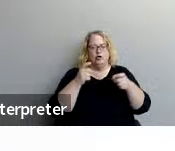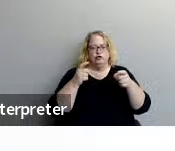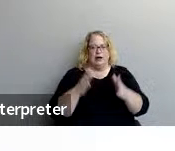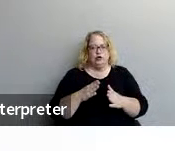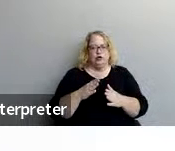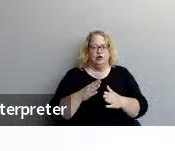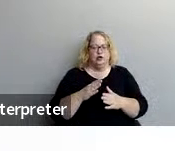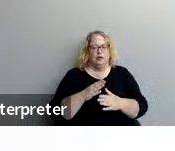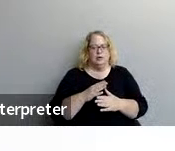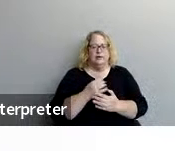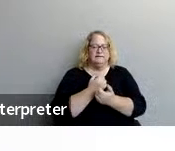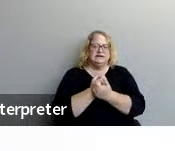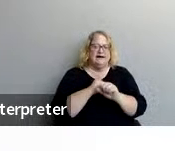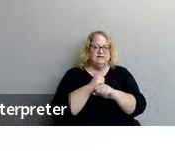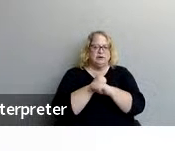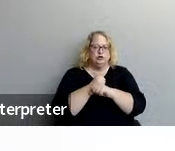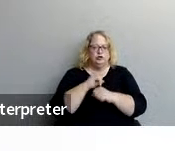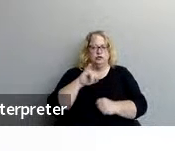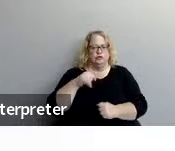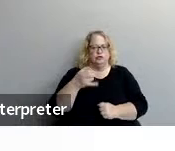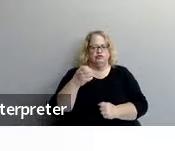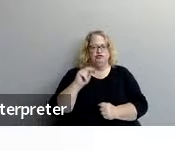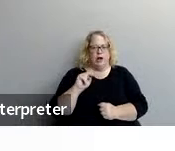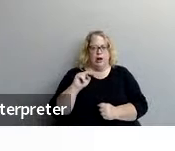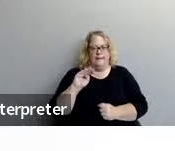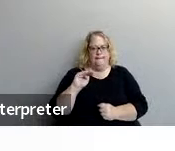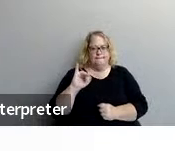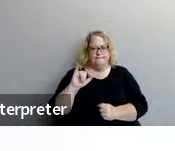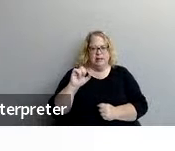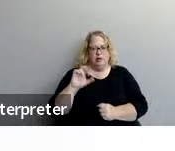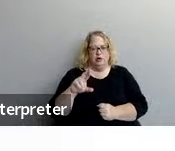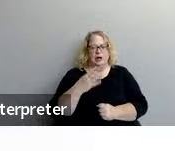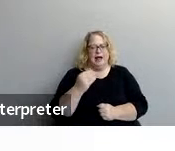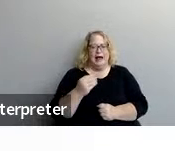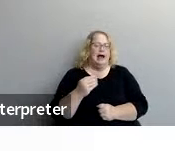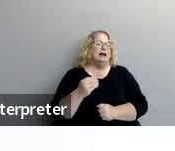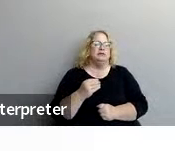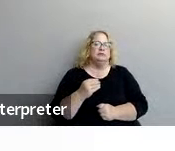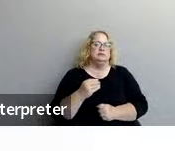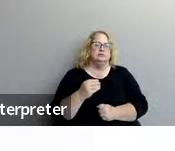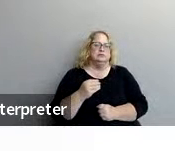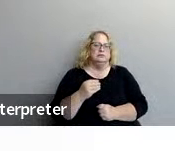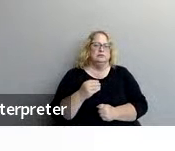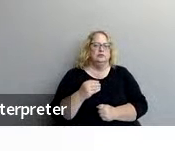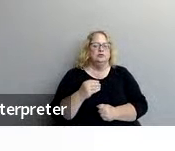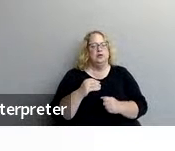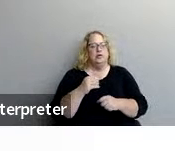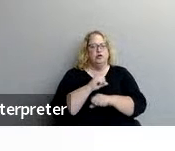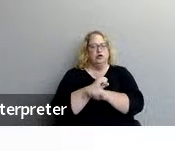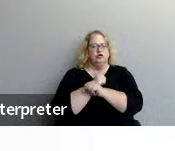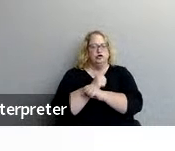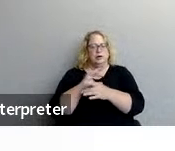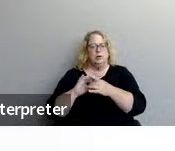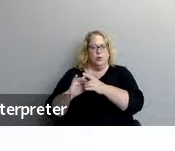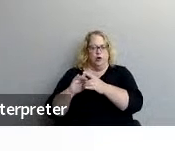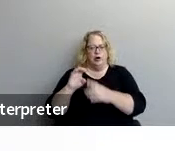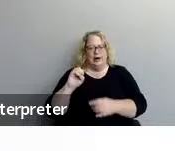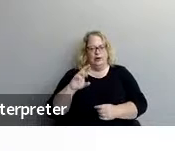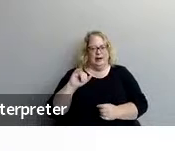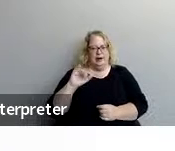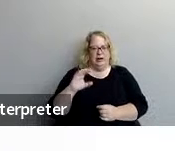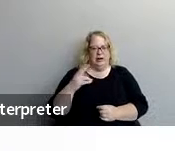our Director of Safety and Security, John Miller, as well as our Safety and Security Coordinator, Eric